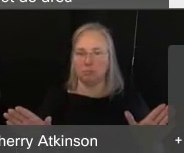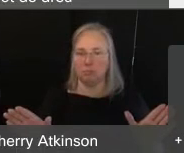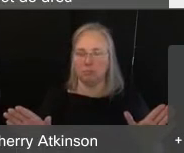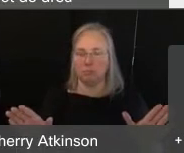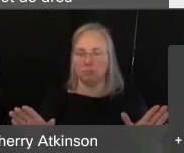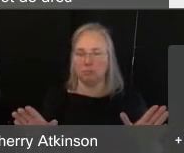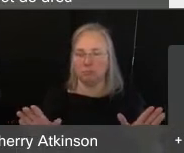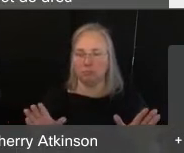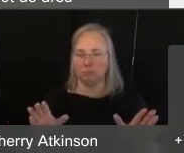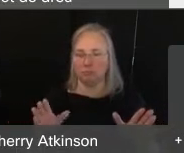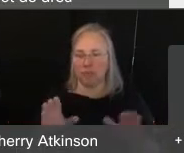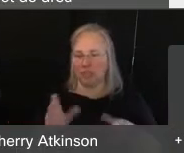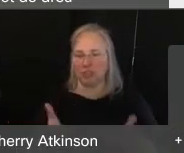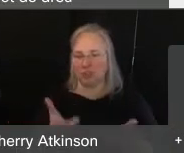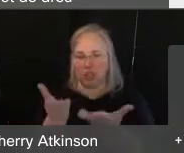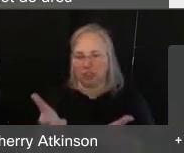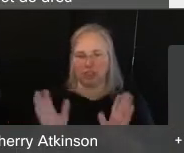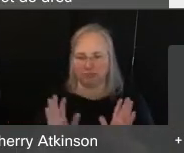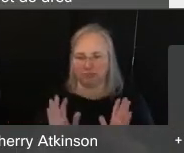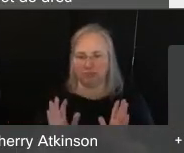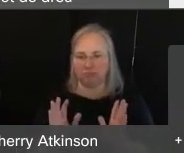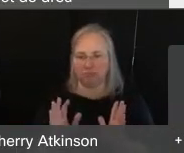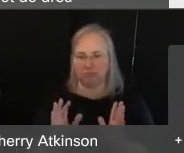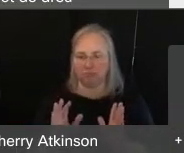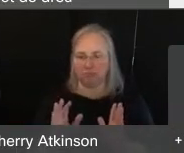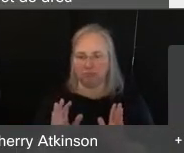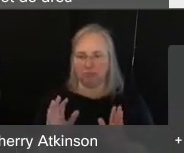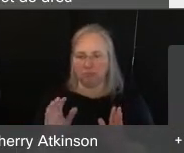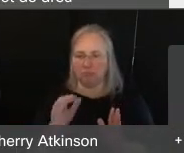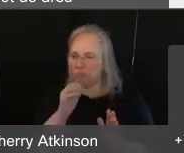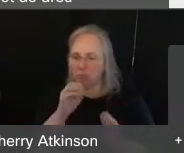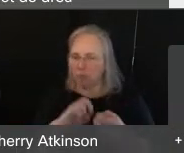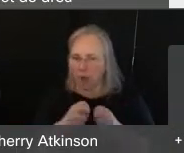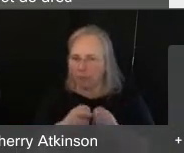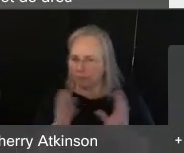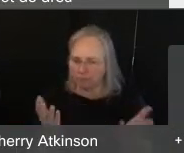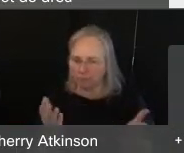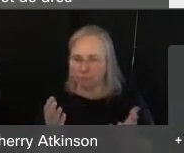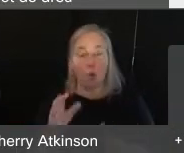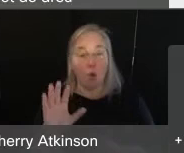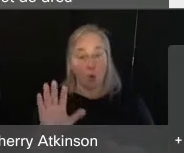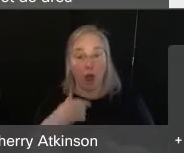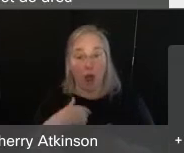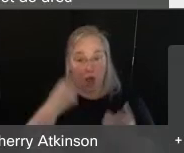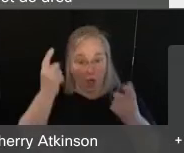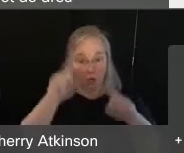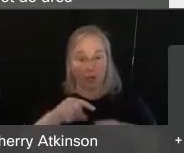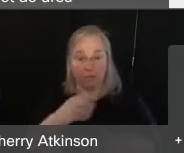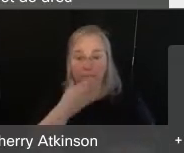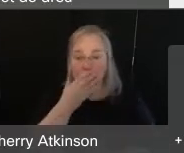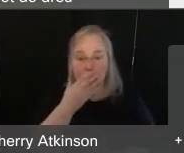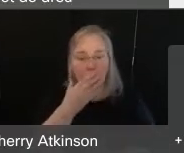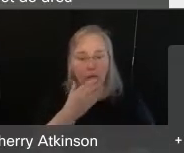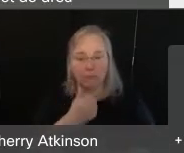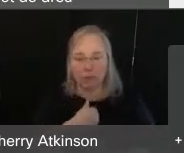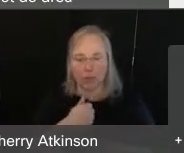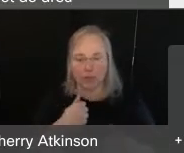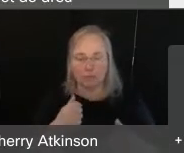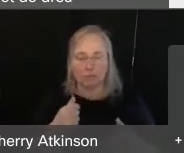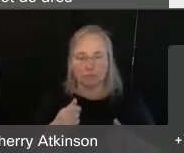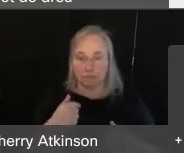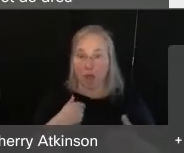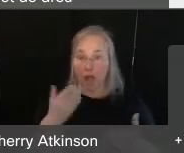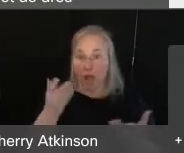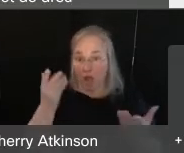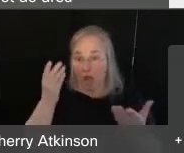direction or suggestion. I don't see that as a problem. Oh no, I agree that I agree with the